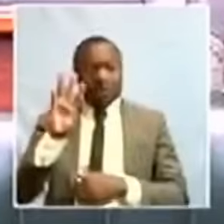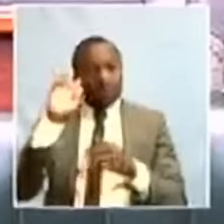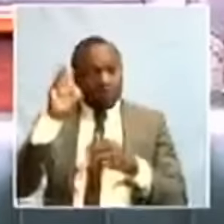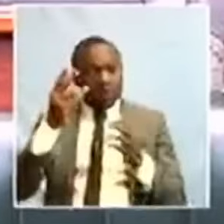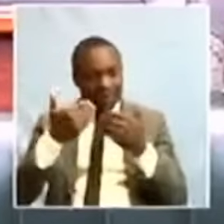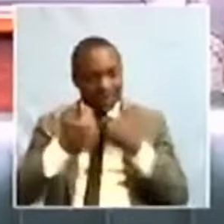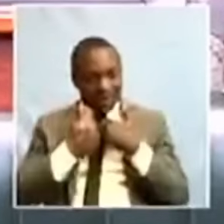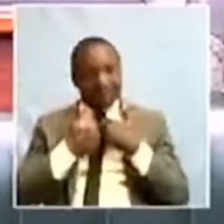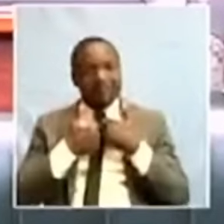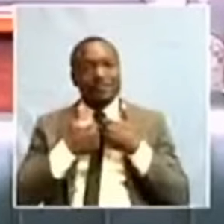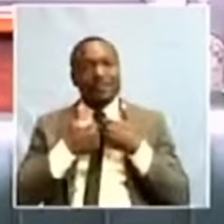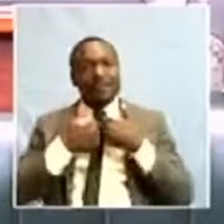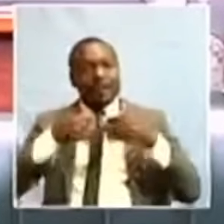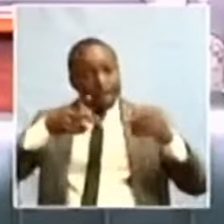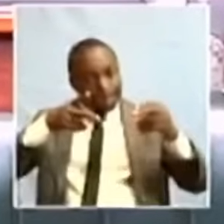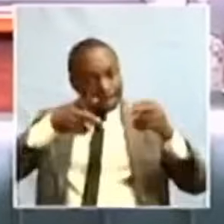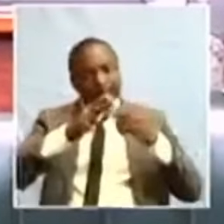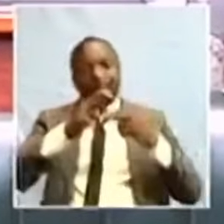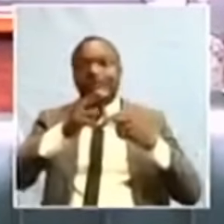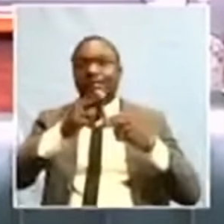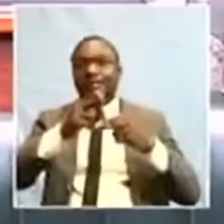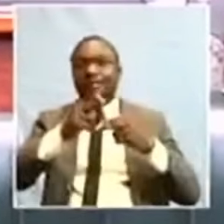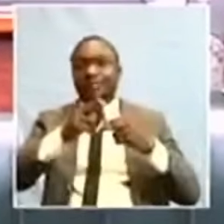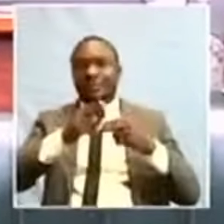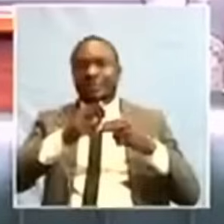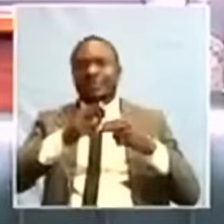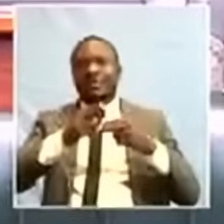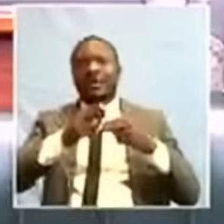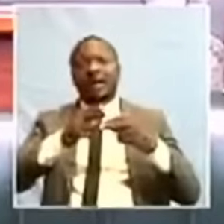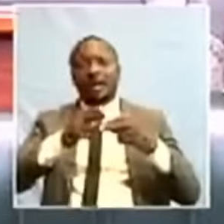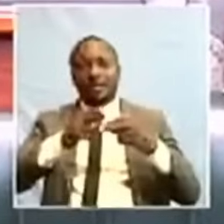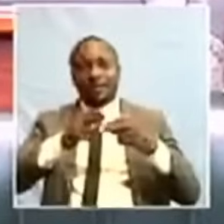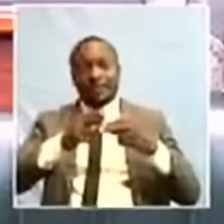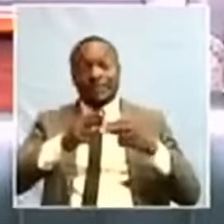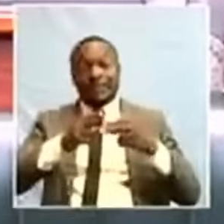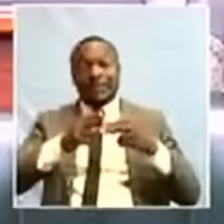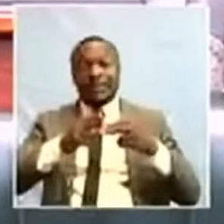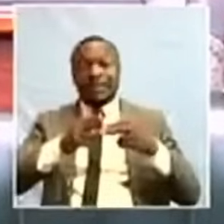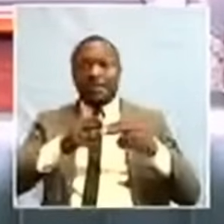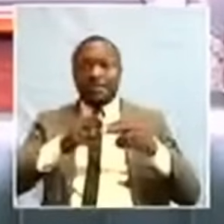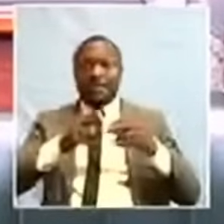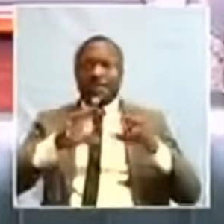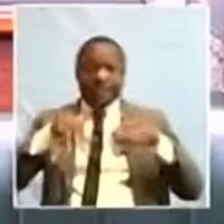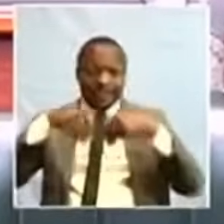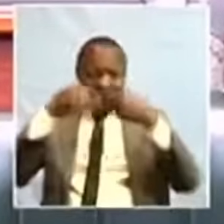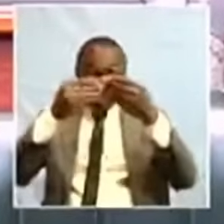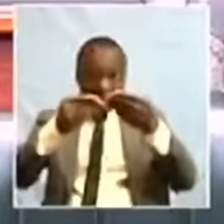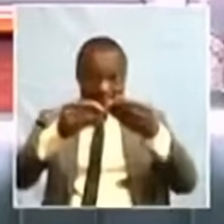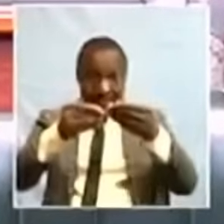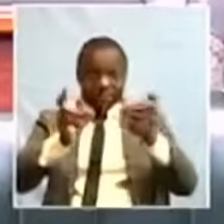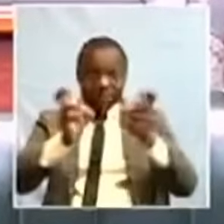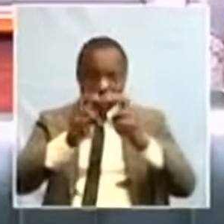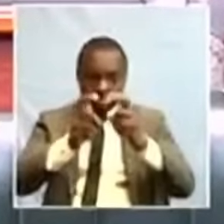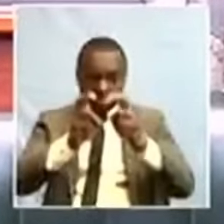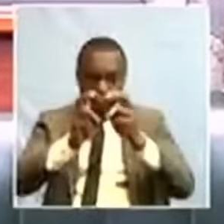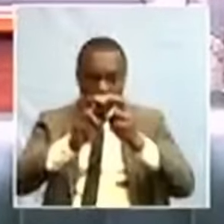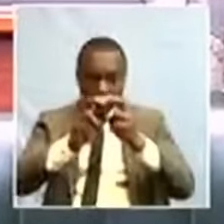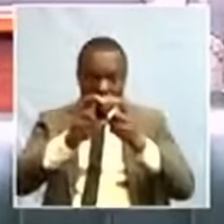will be a groundbreaking ceremony for the Chadiza Chipata